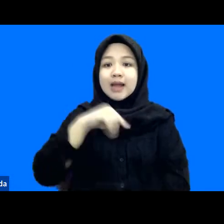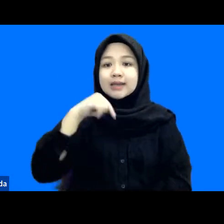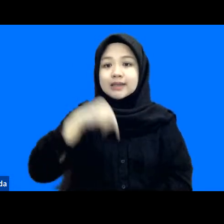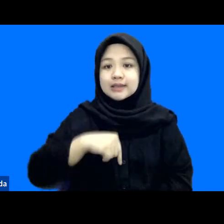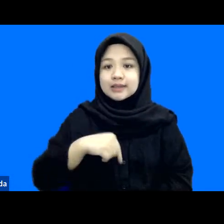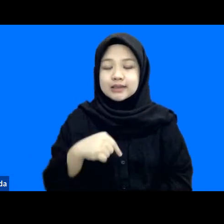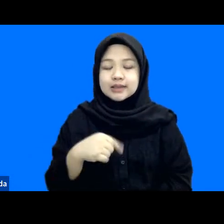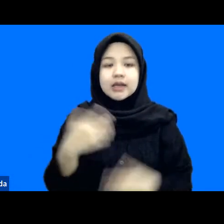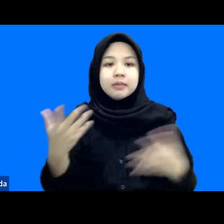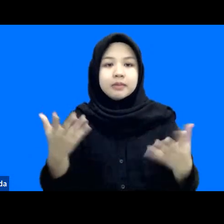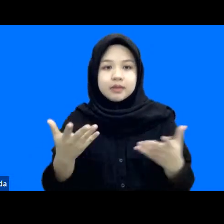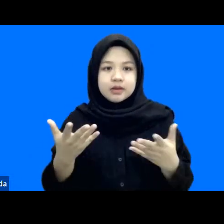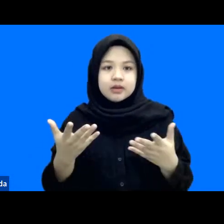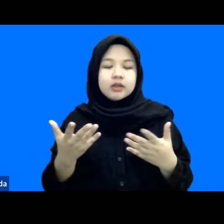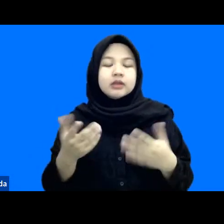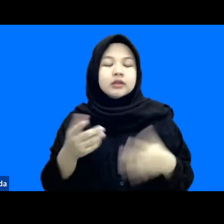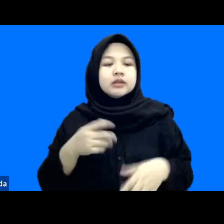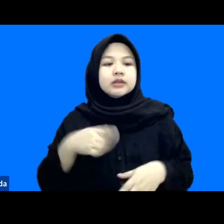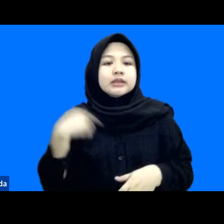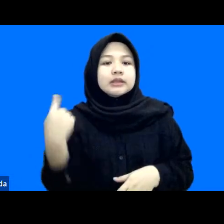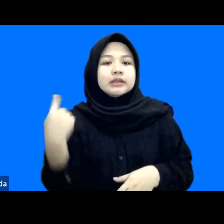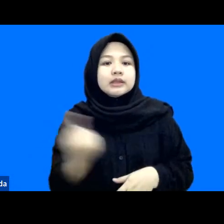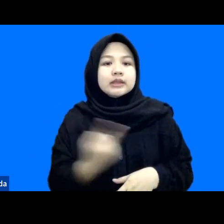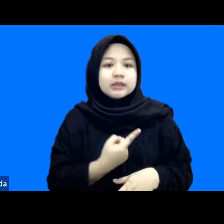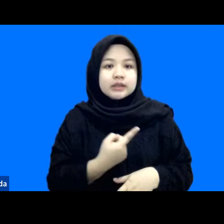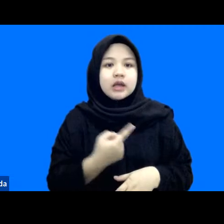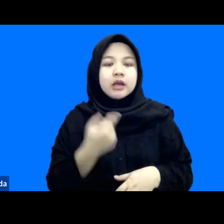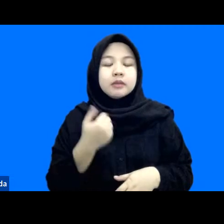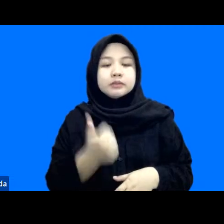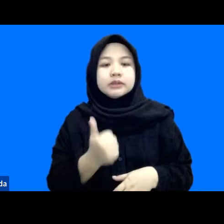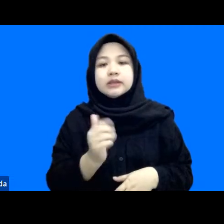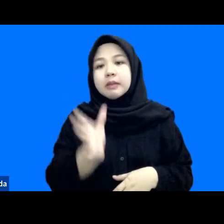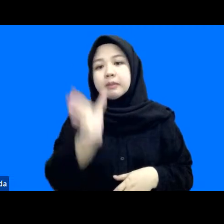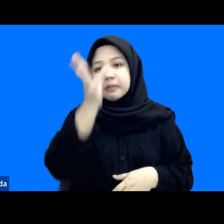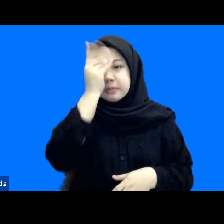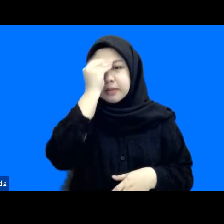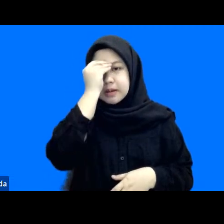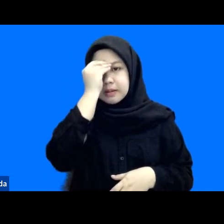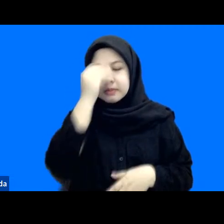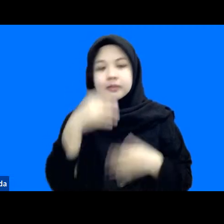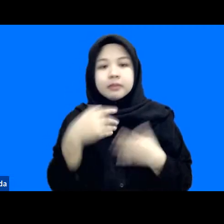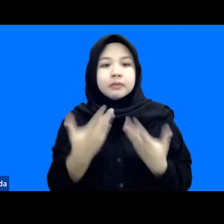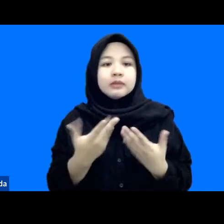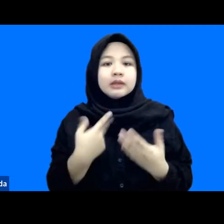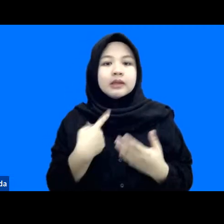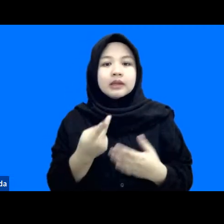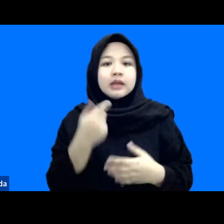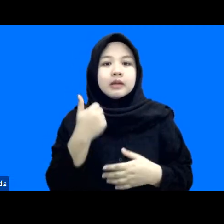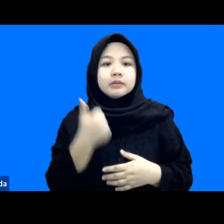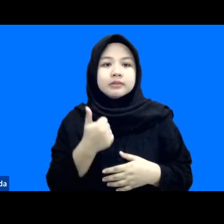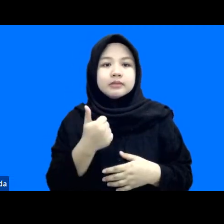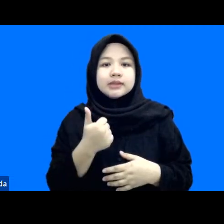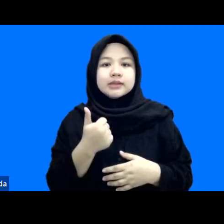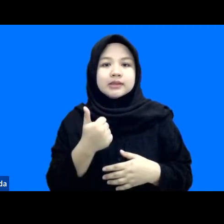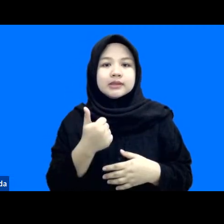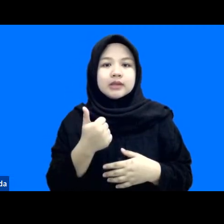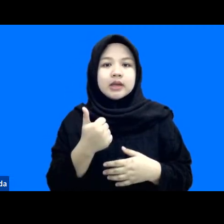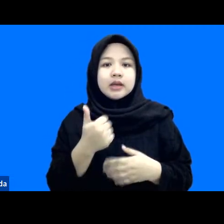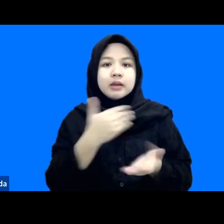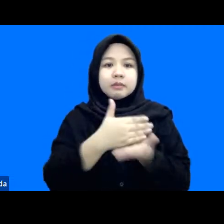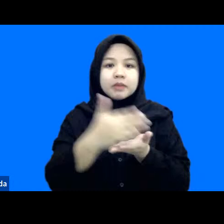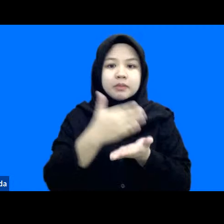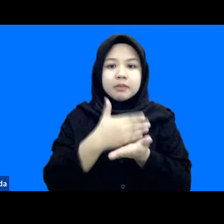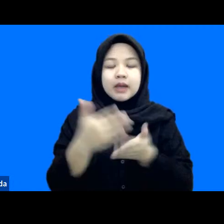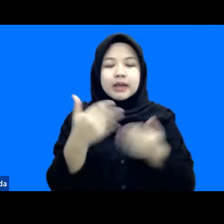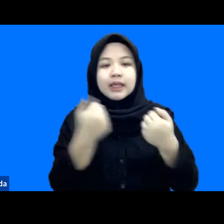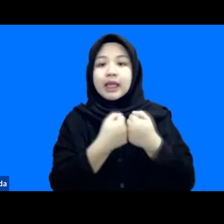share understanding, how we share our challenges and our opportunities